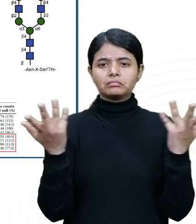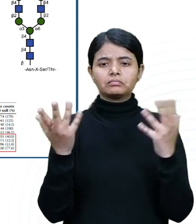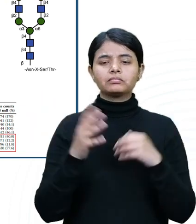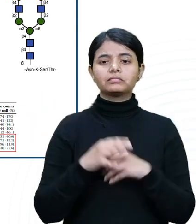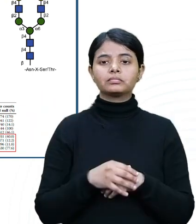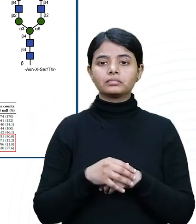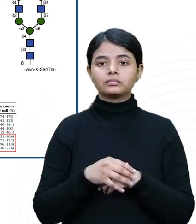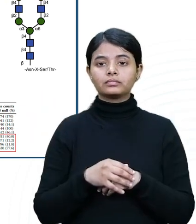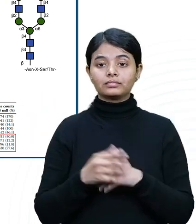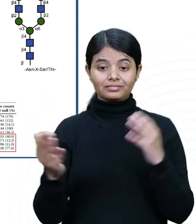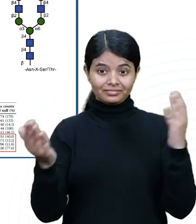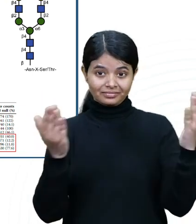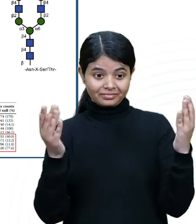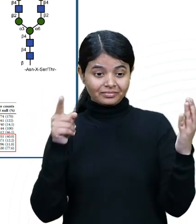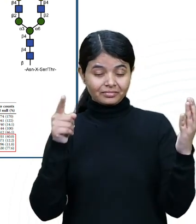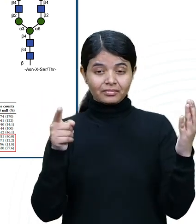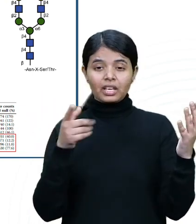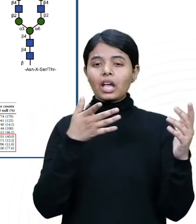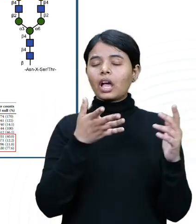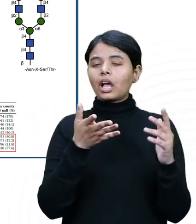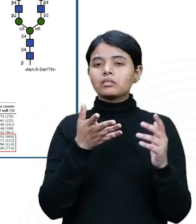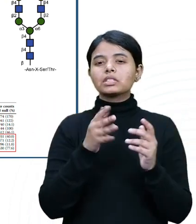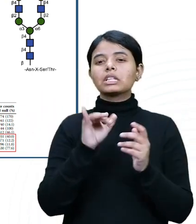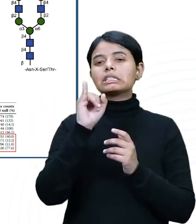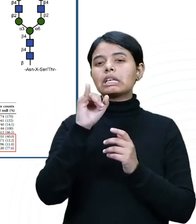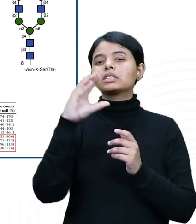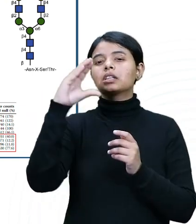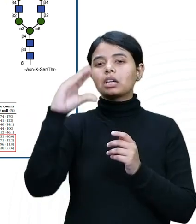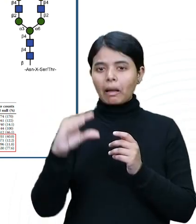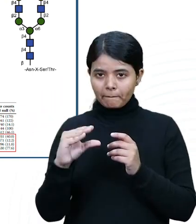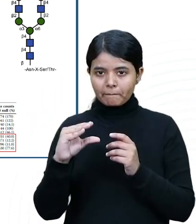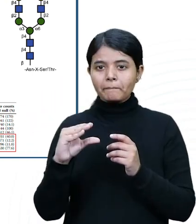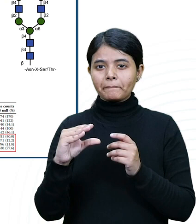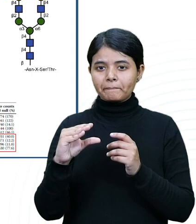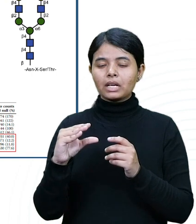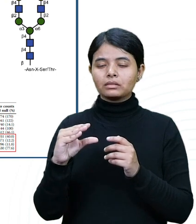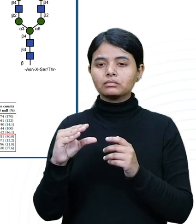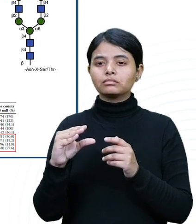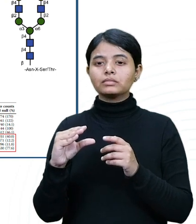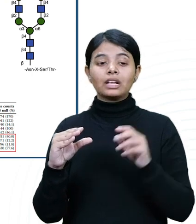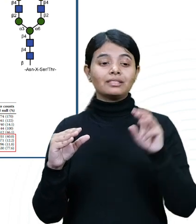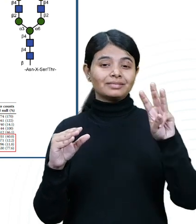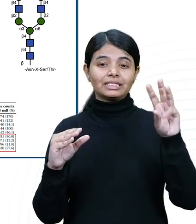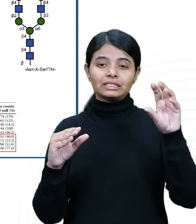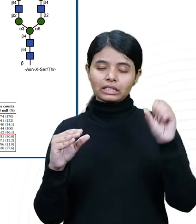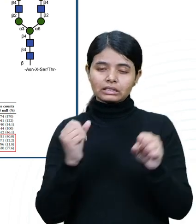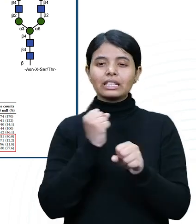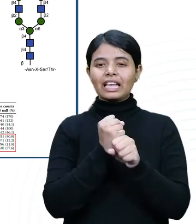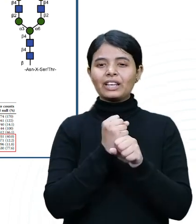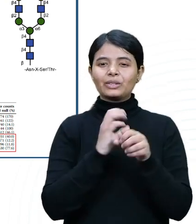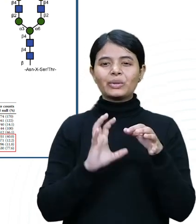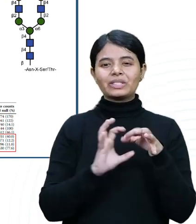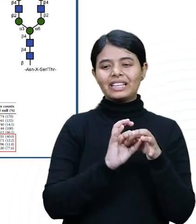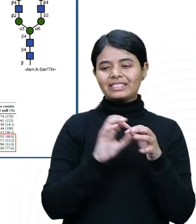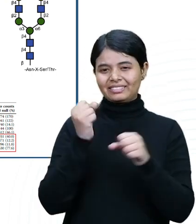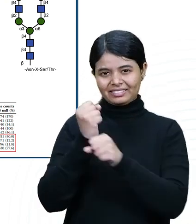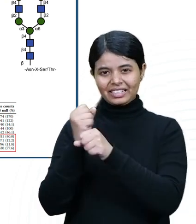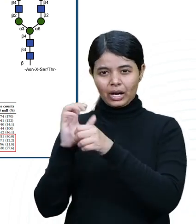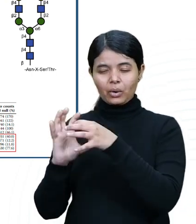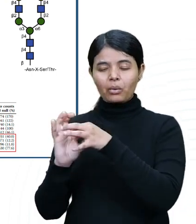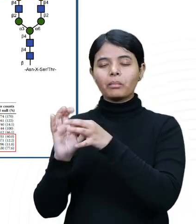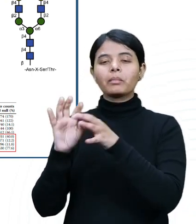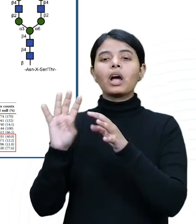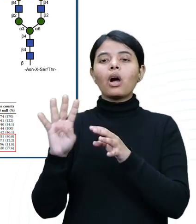And less of 3,6 gal in the knockout sample again suggests that there is no branching happening in